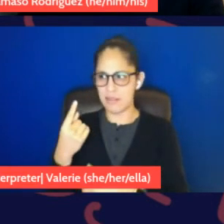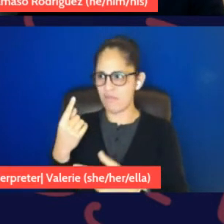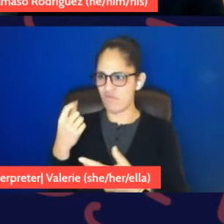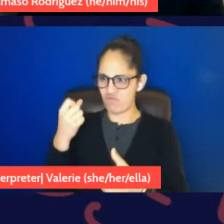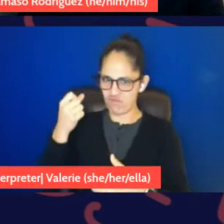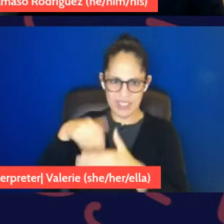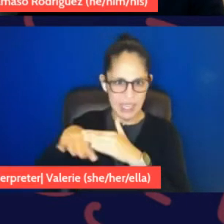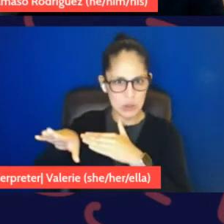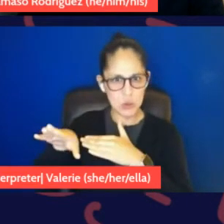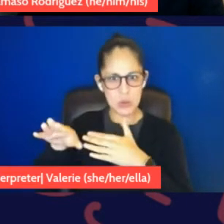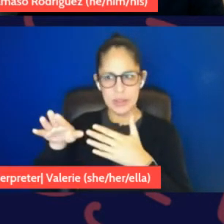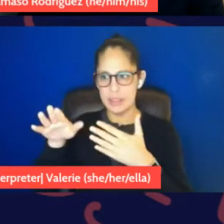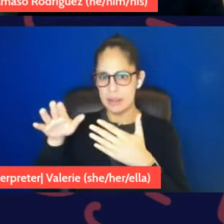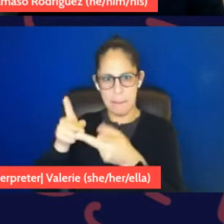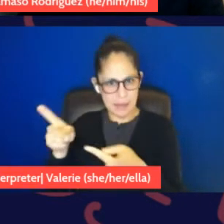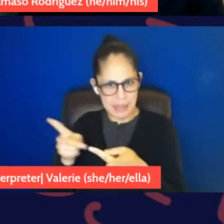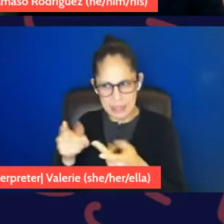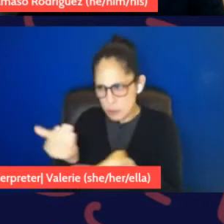no,